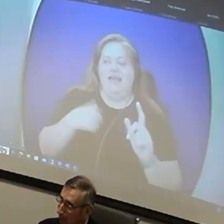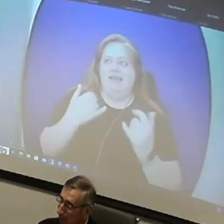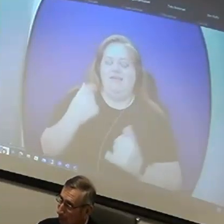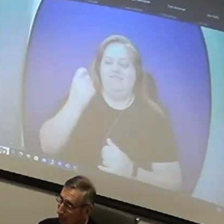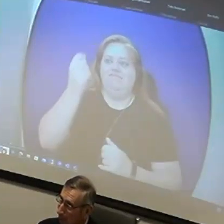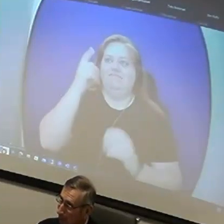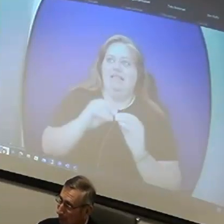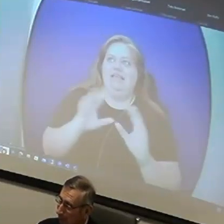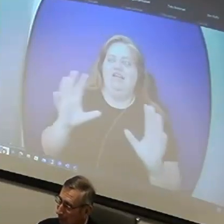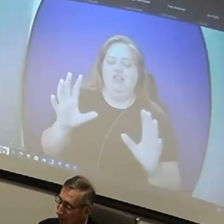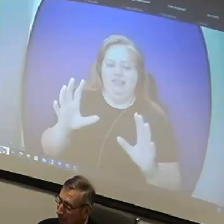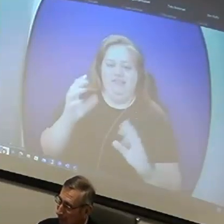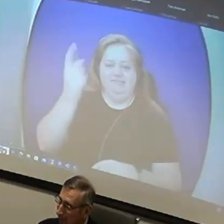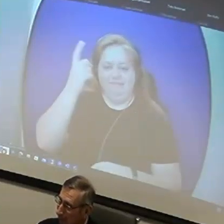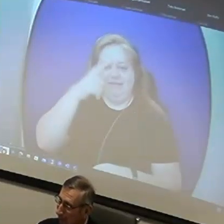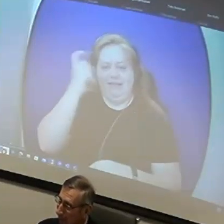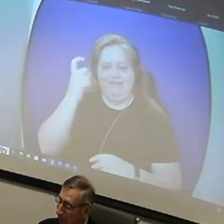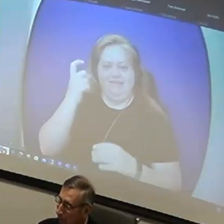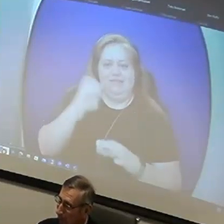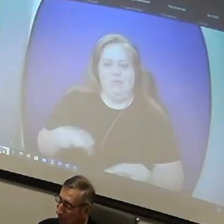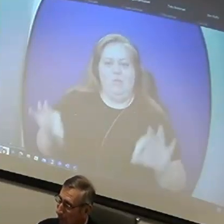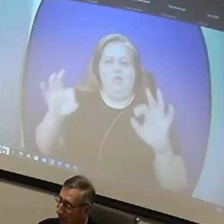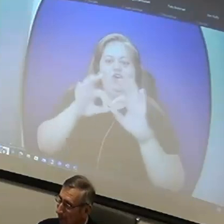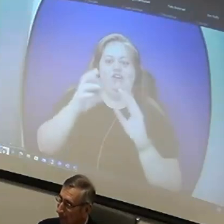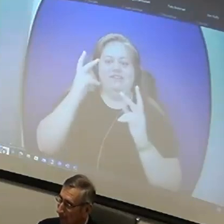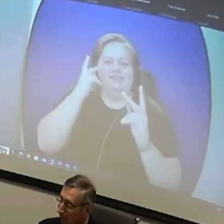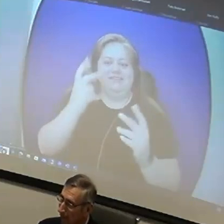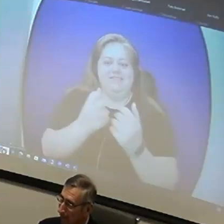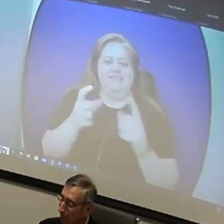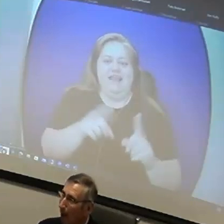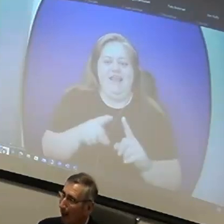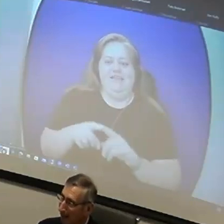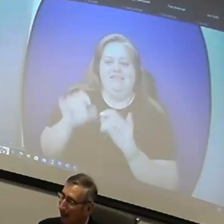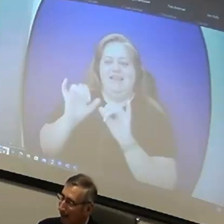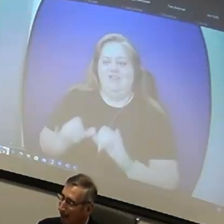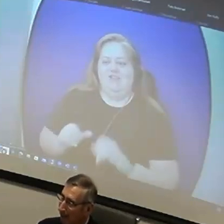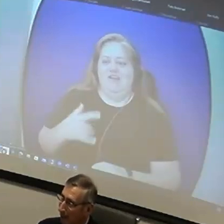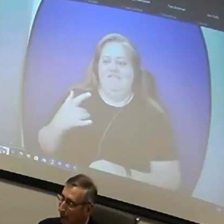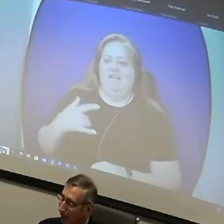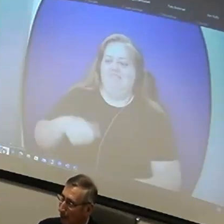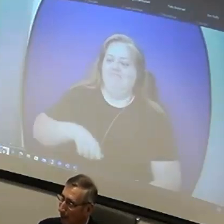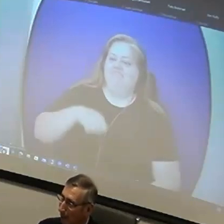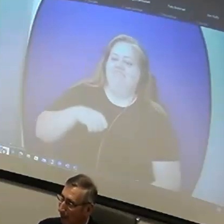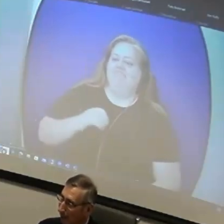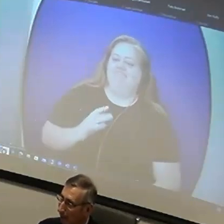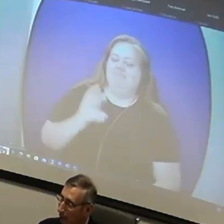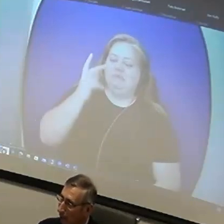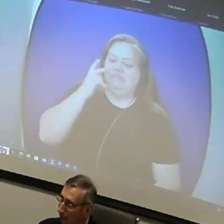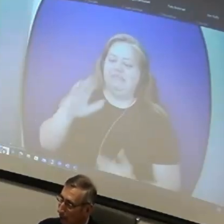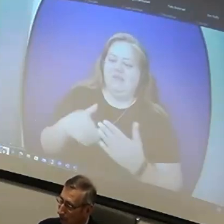worth 1,000 words. And you know, as an engineer, I feel a sense of pride seeing all that work